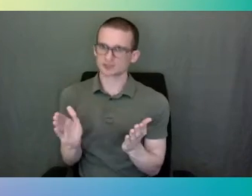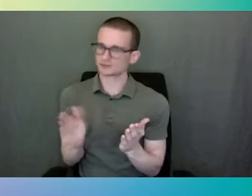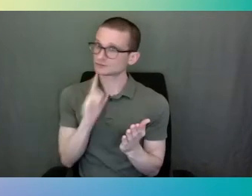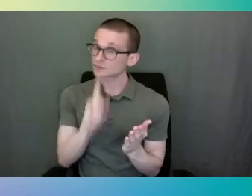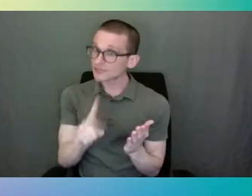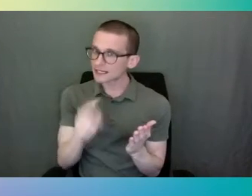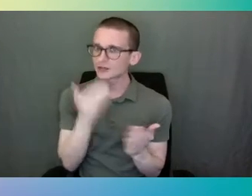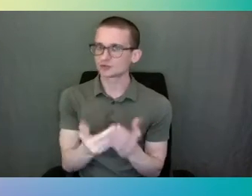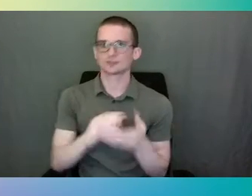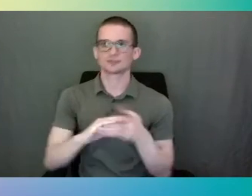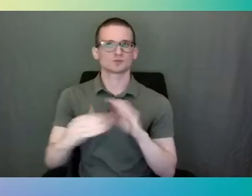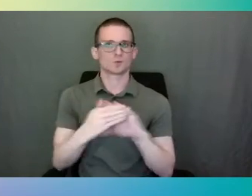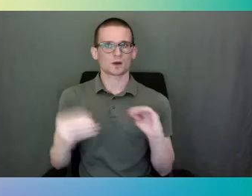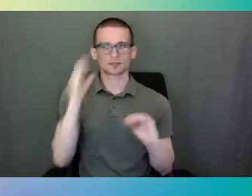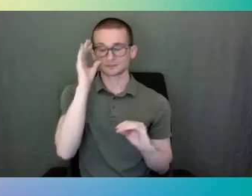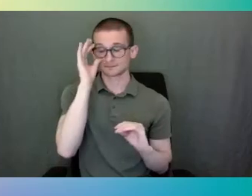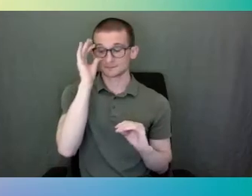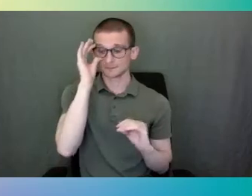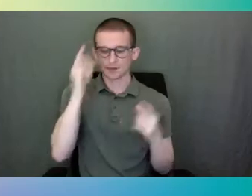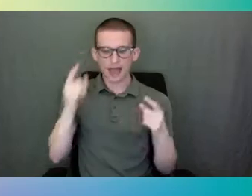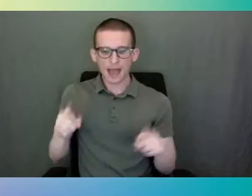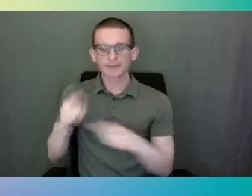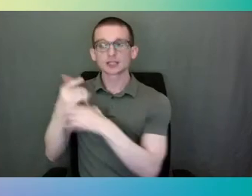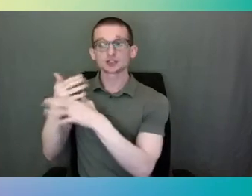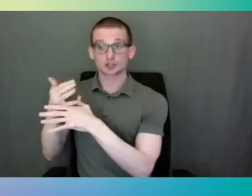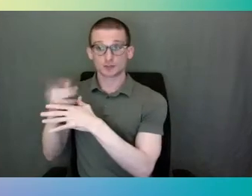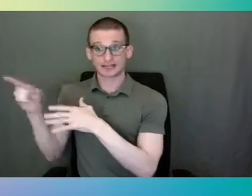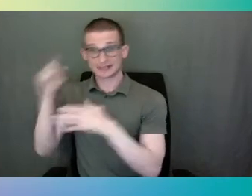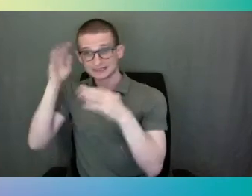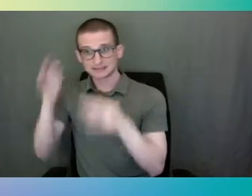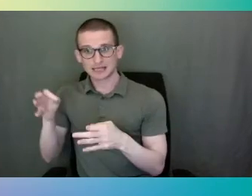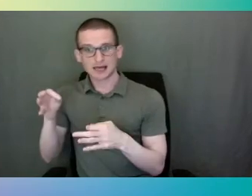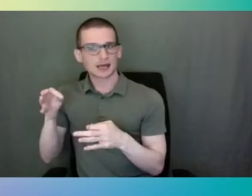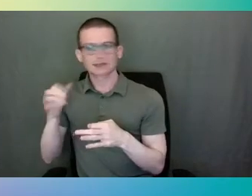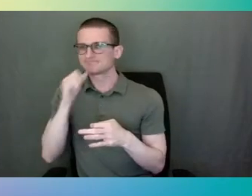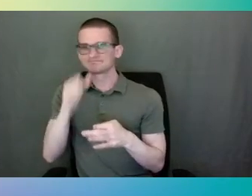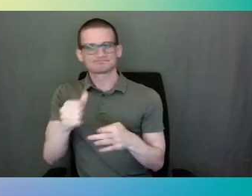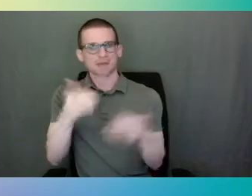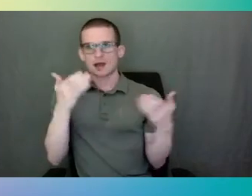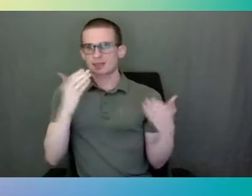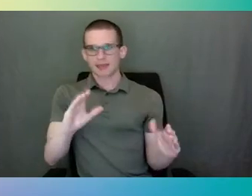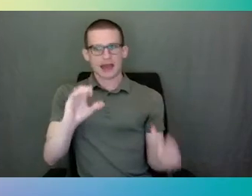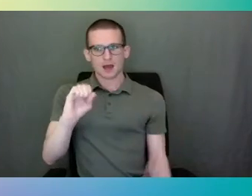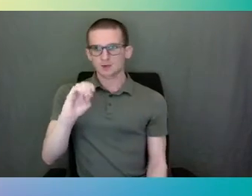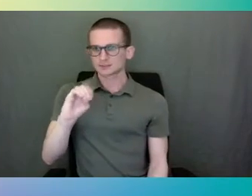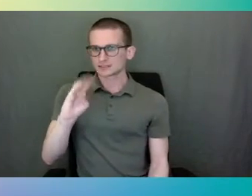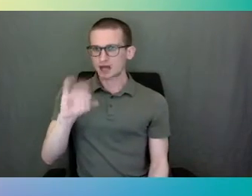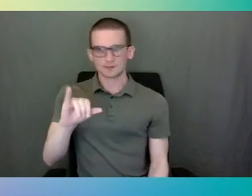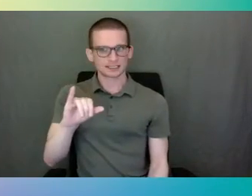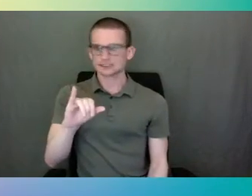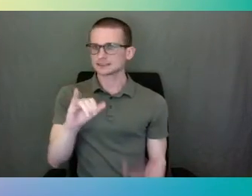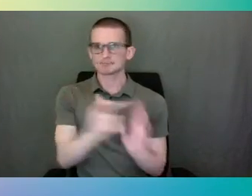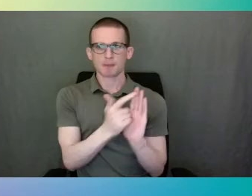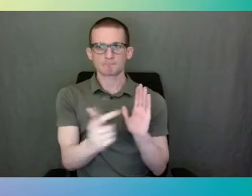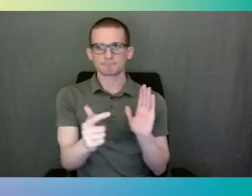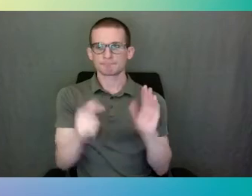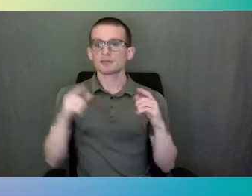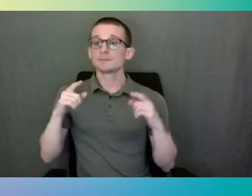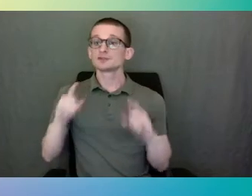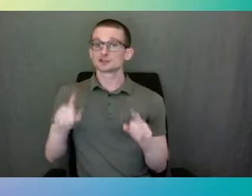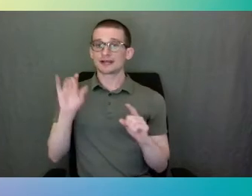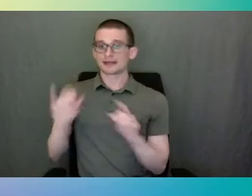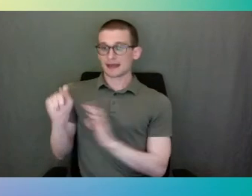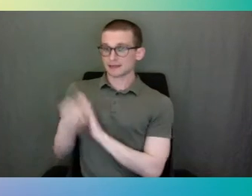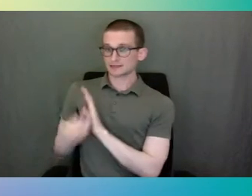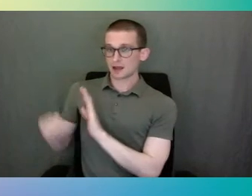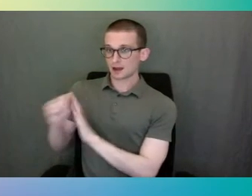But what happens is Germany decides not to allow for sodomy. But during this period of time, there's